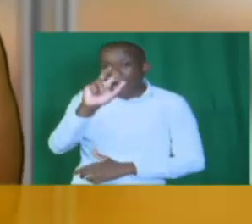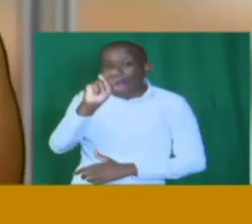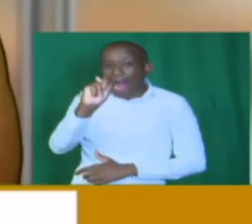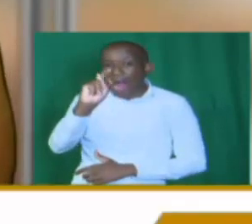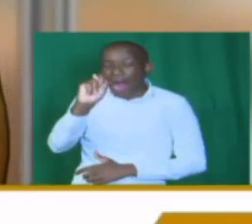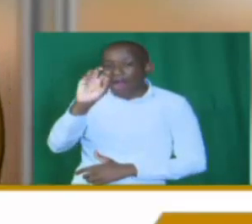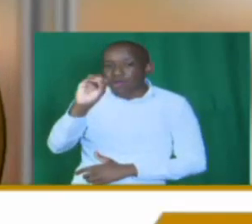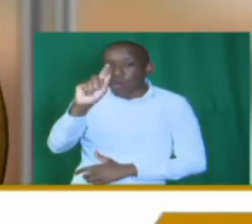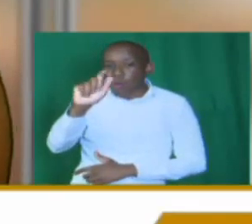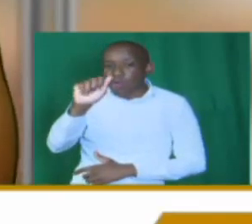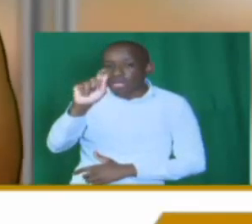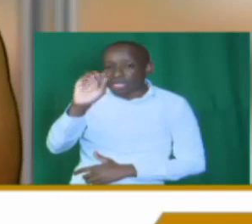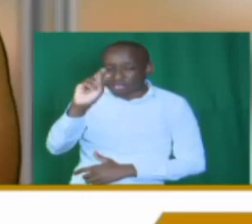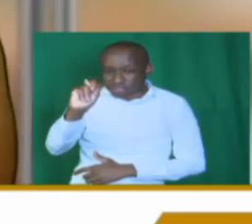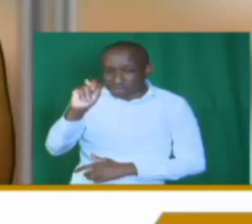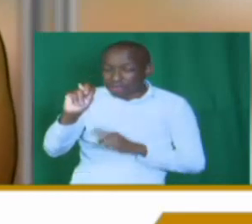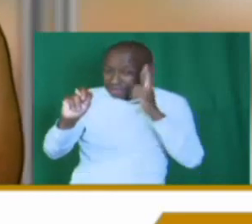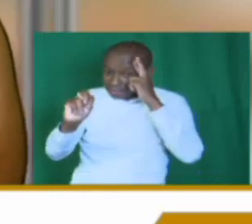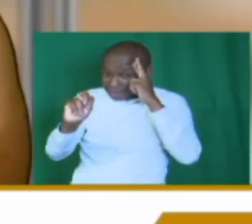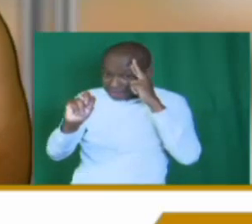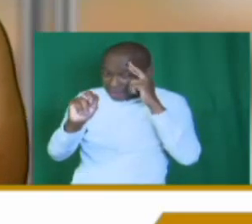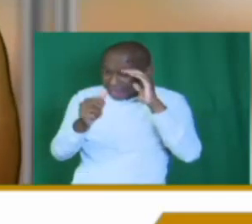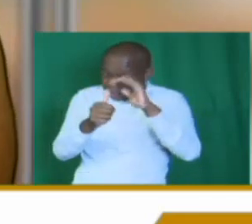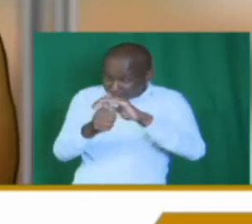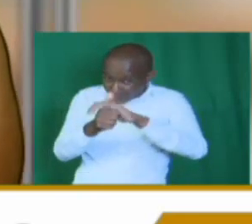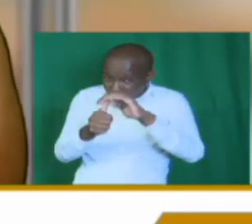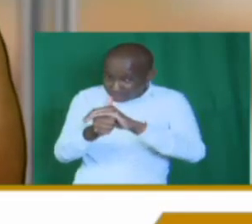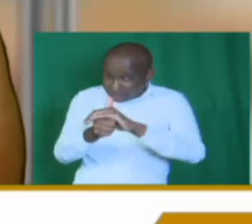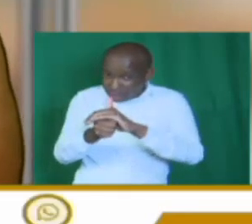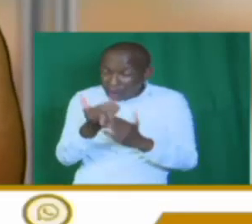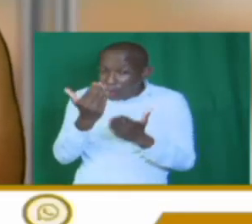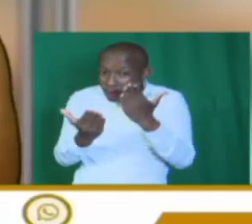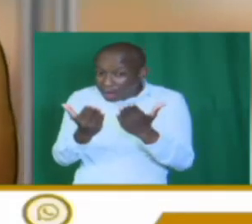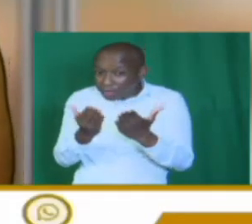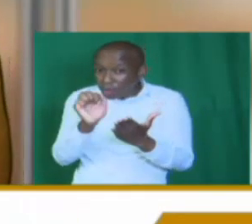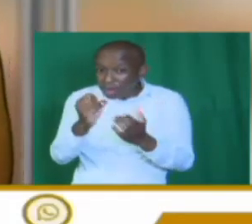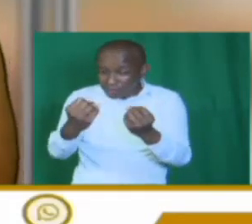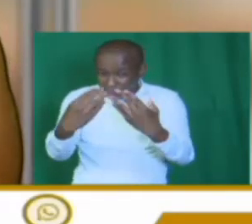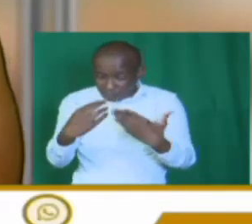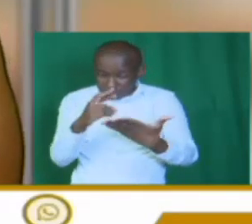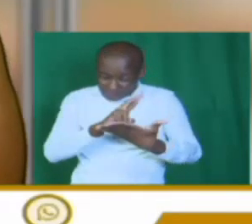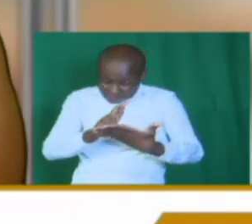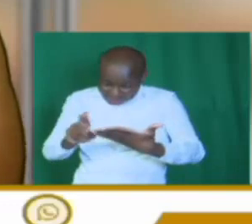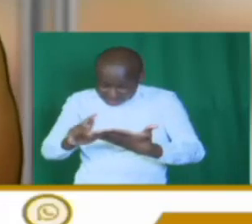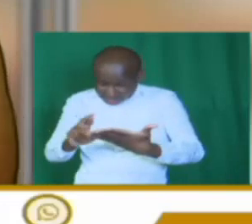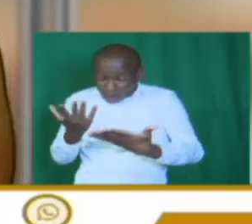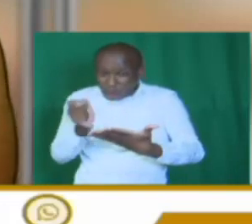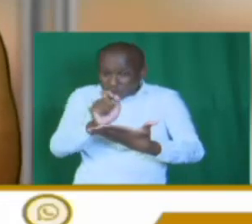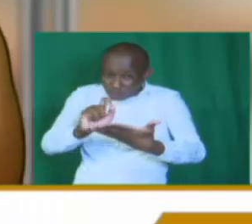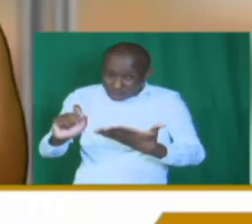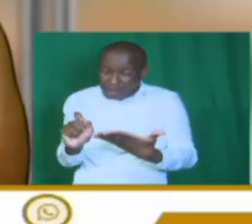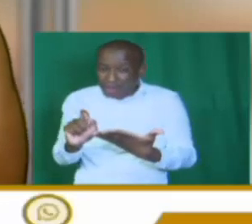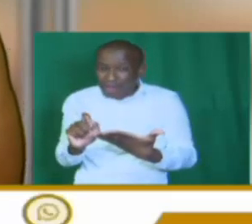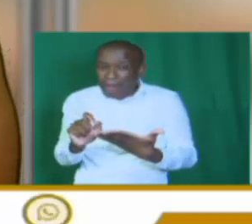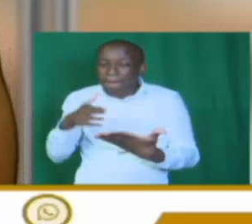highlight that on our previous lesson, that every time you are given such a task, that is reading and writing, you ought